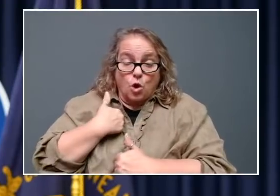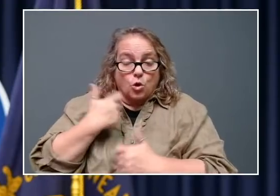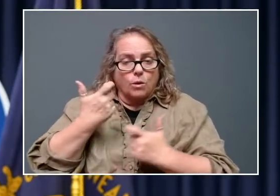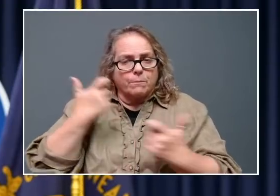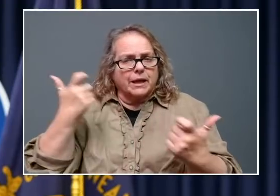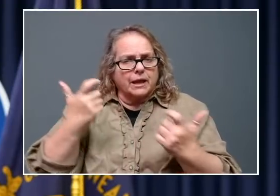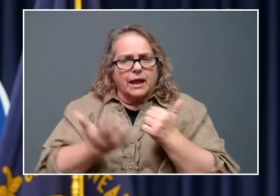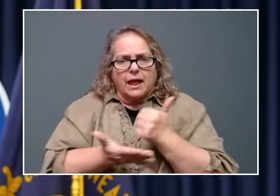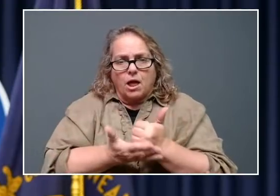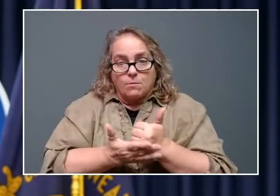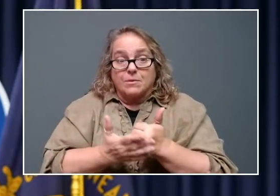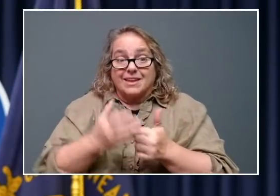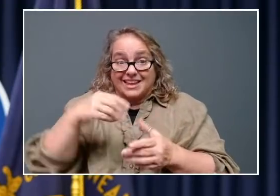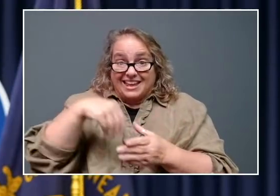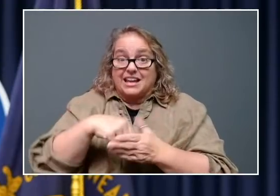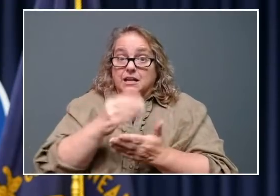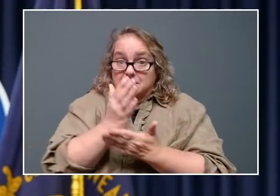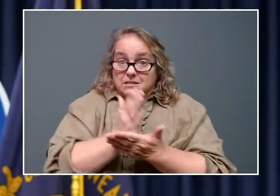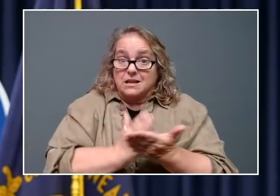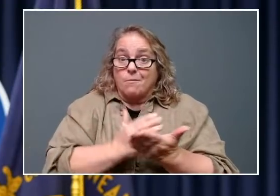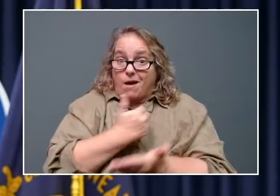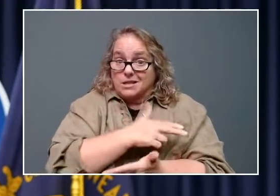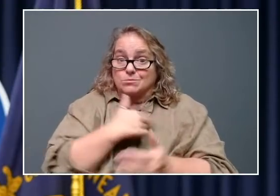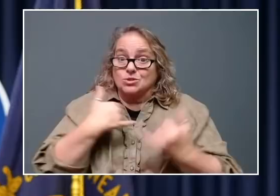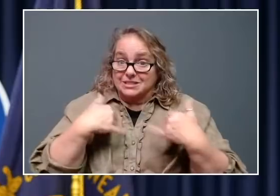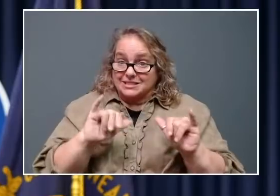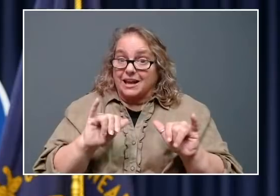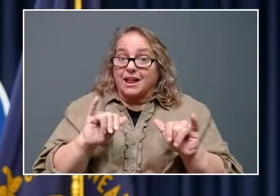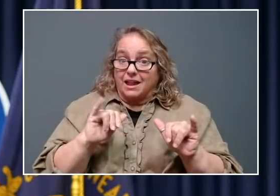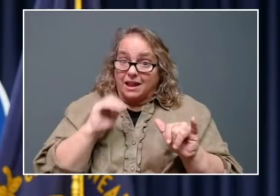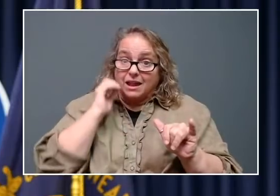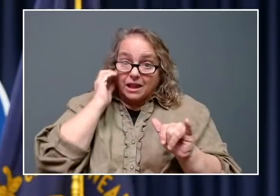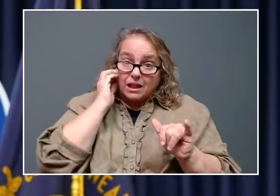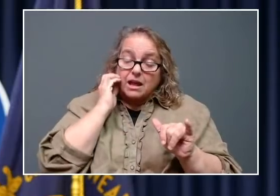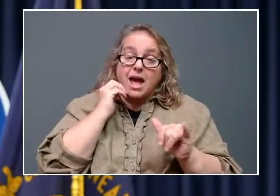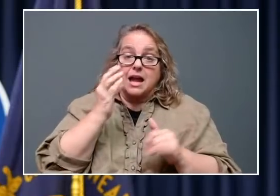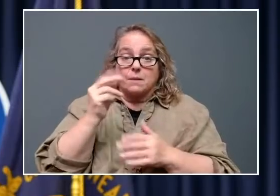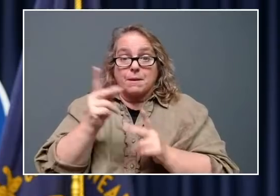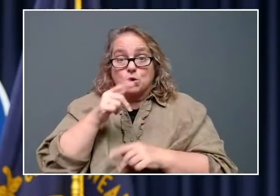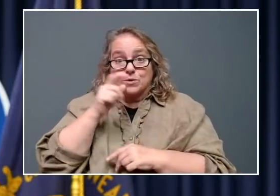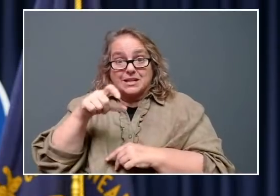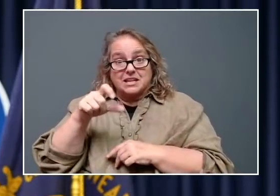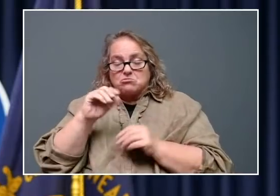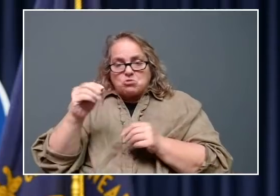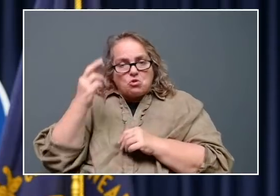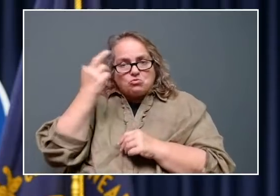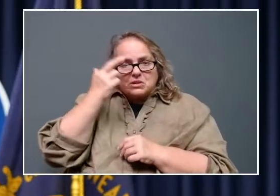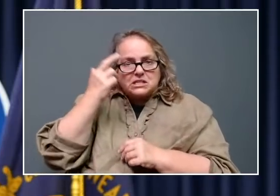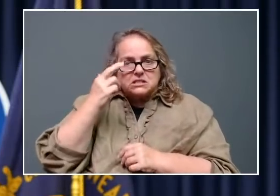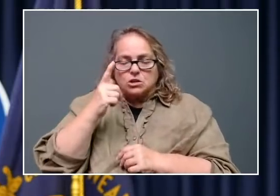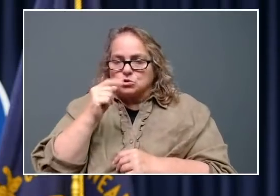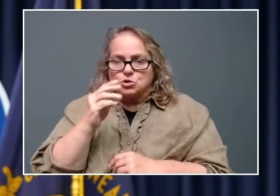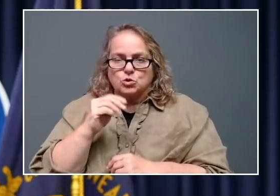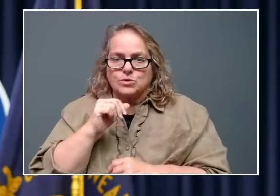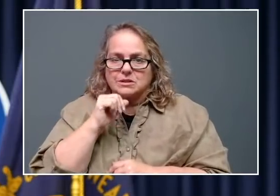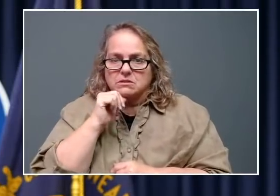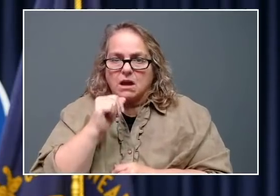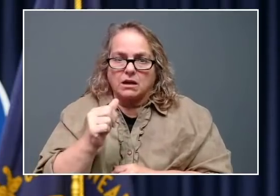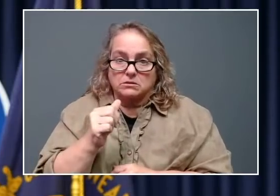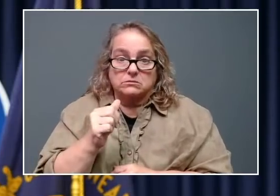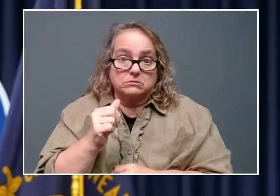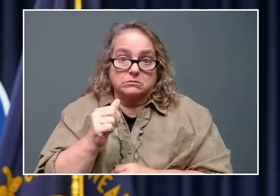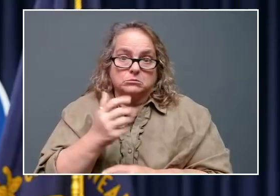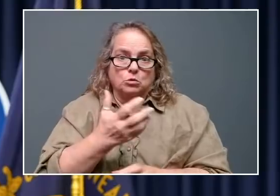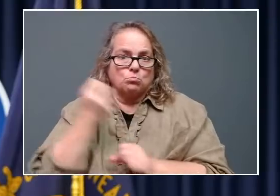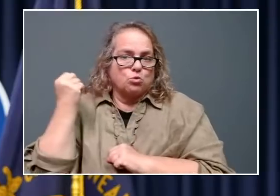in some hospitals, and ones that need them, there's no reason at the moment to pull them out,